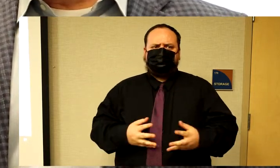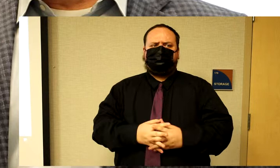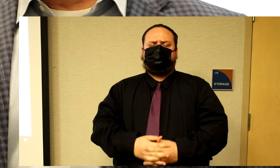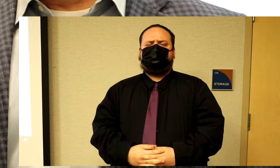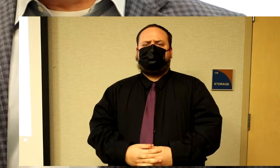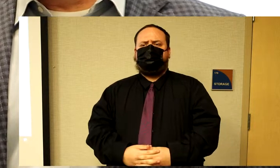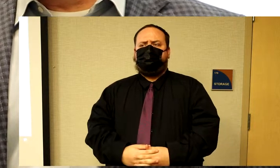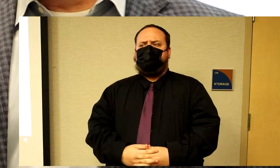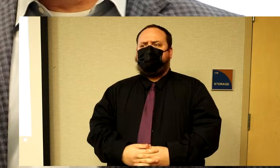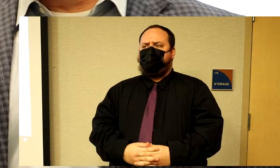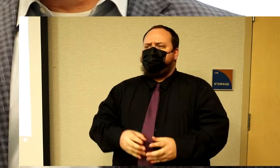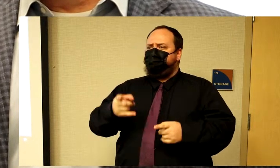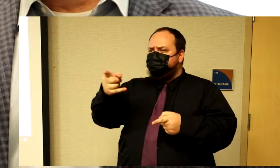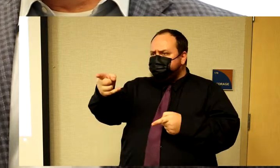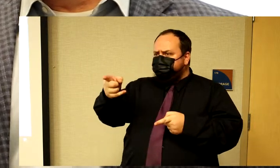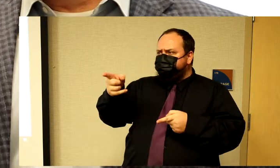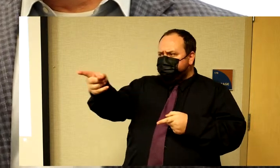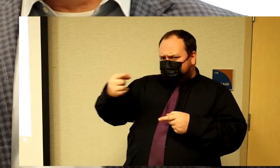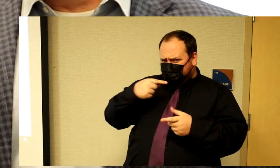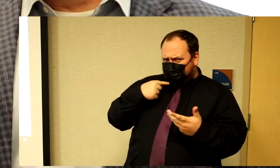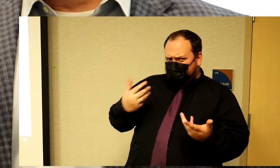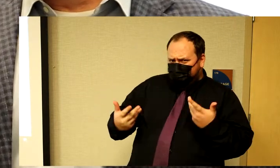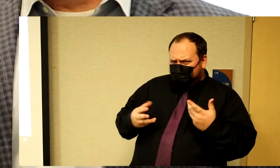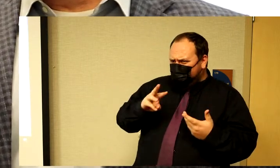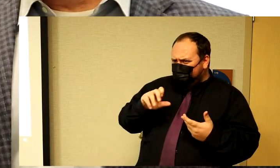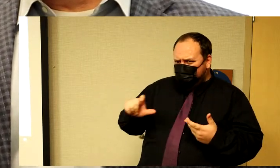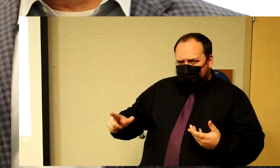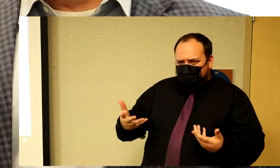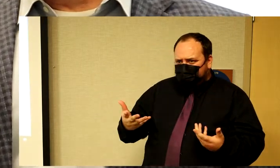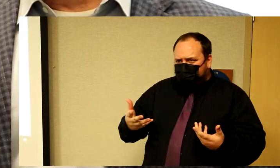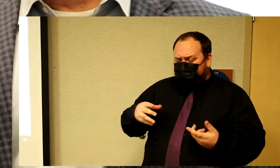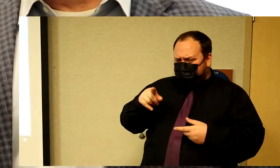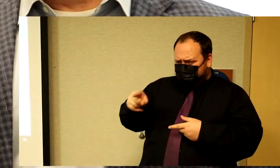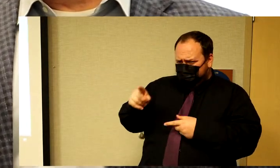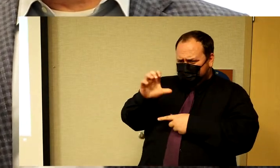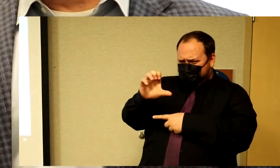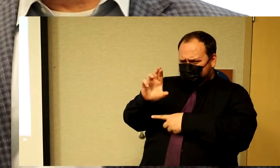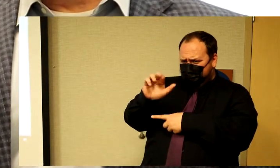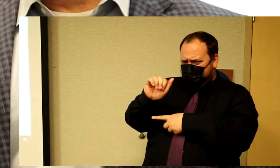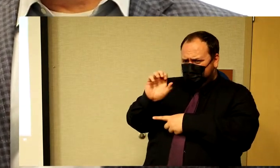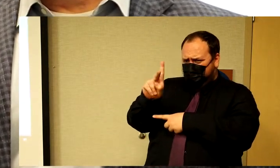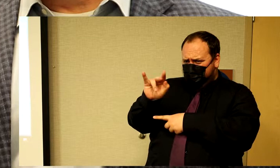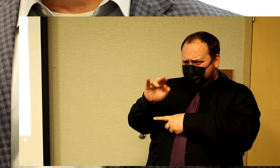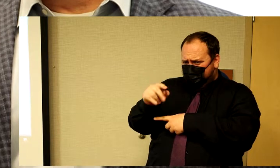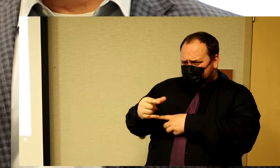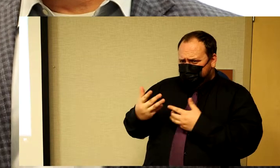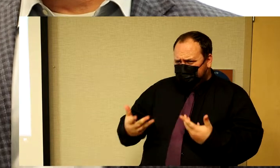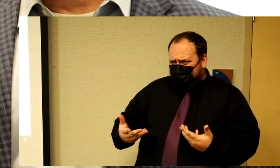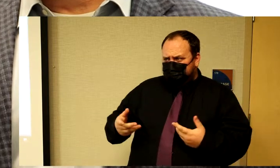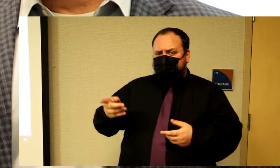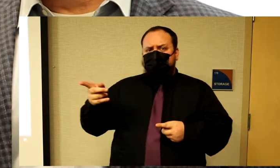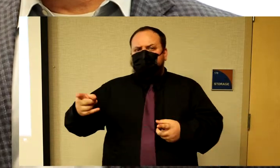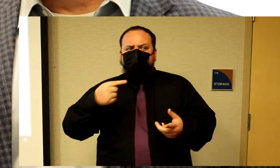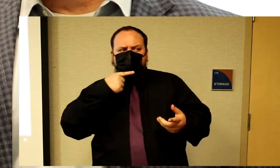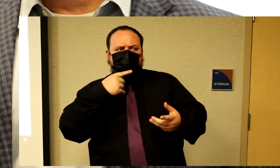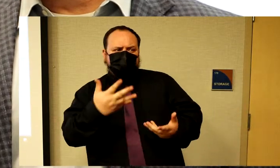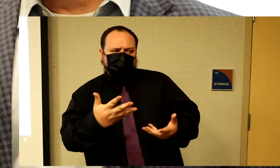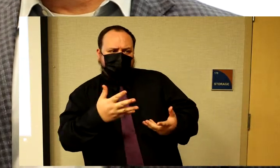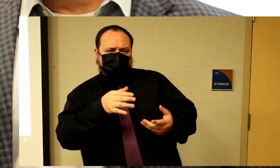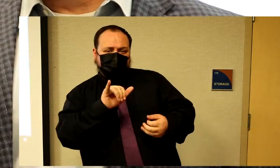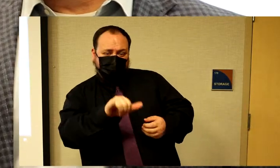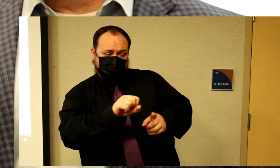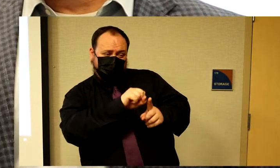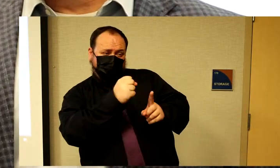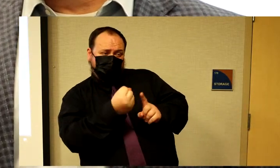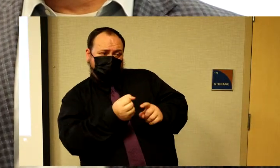So to answer your But is question, it cracking or is it the? this scenario number 4 could